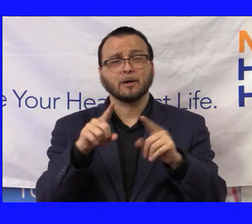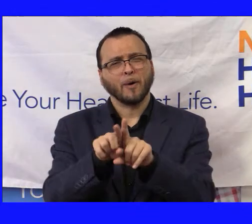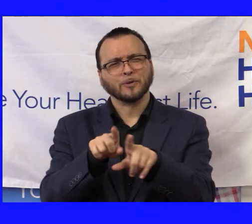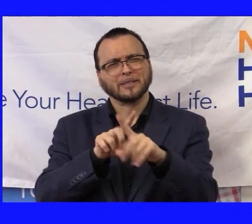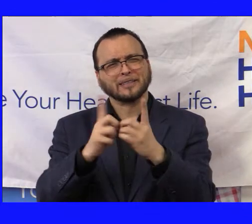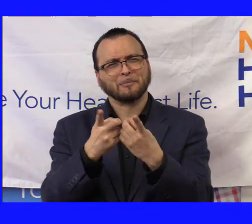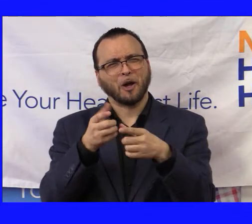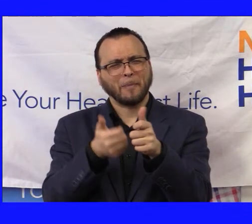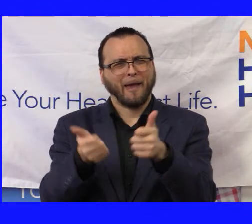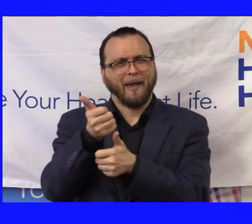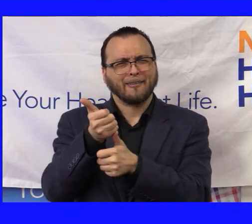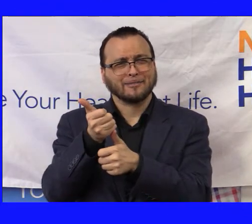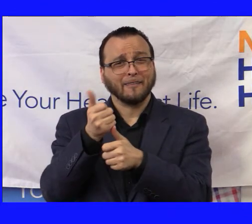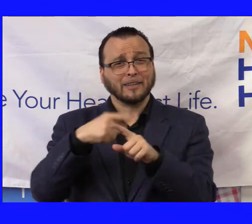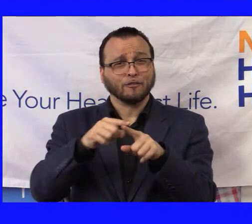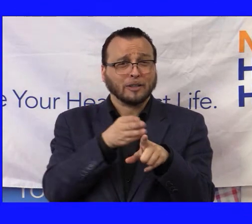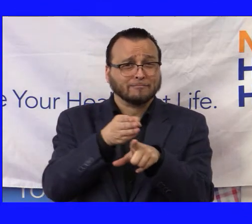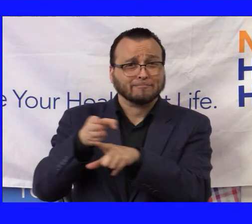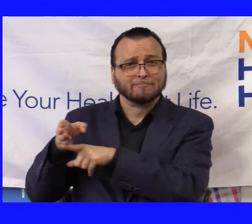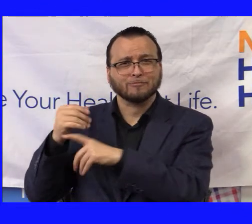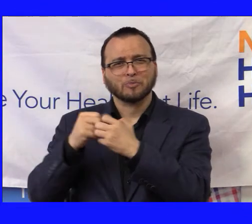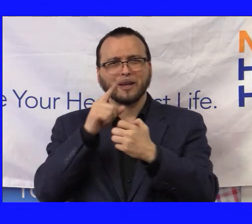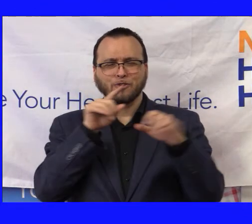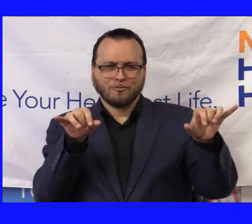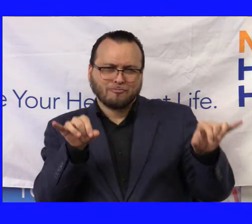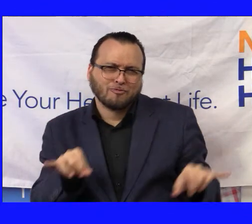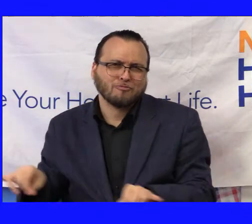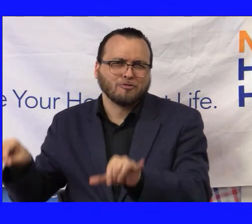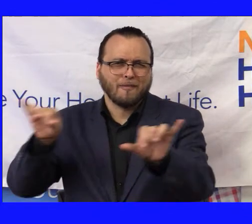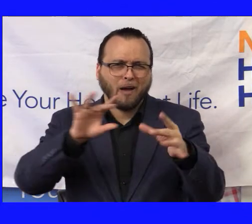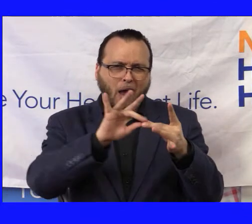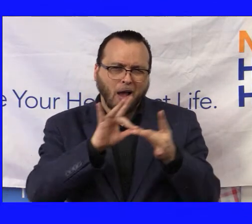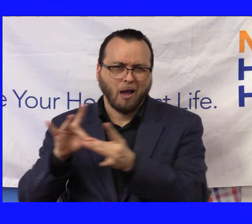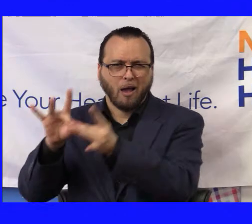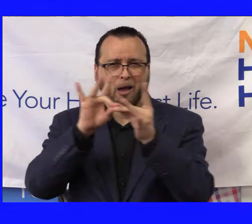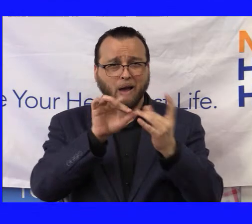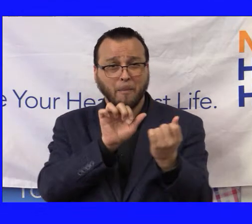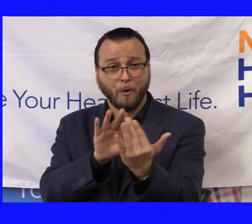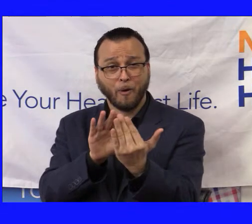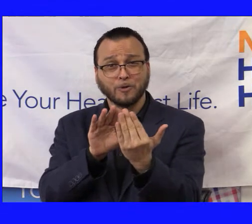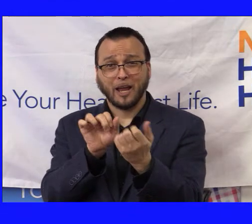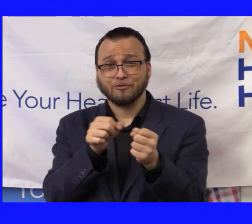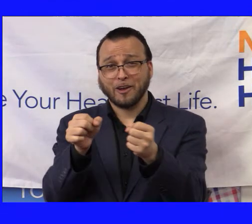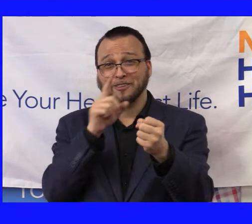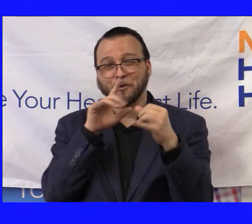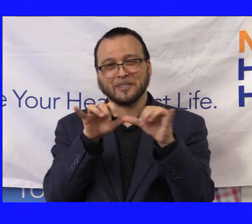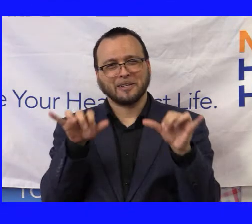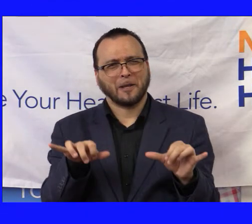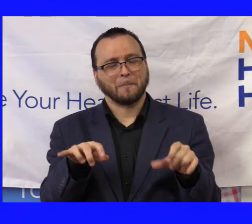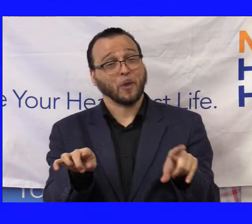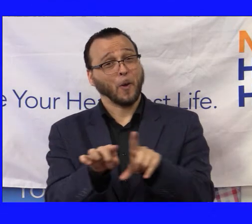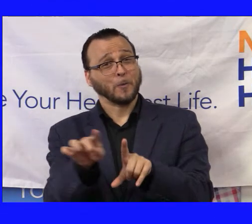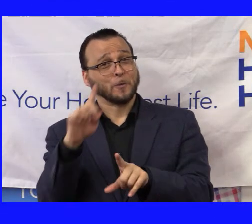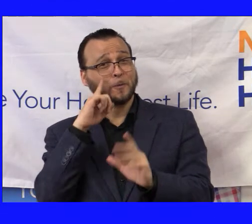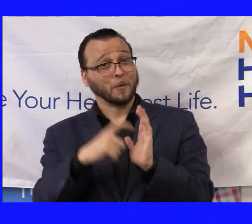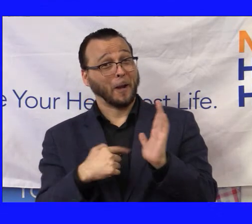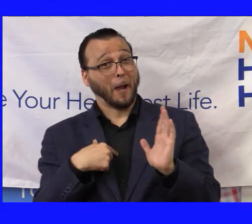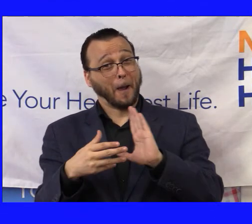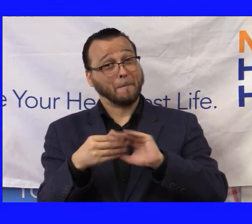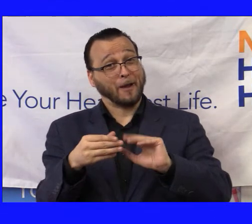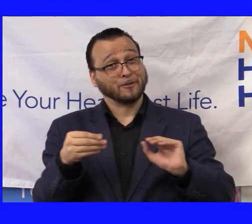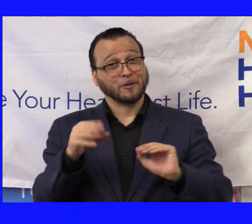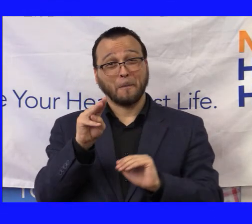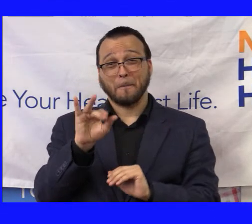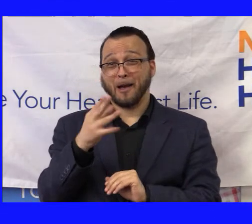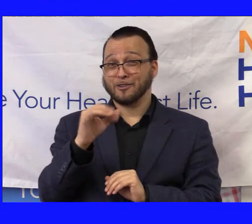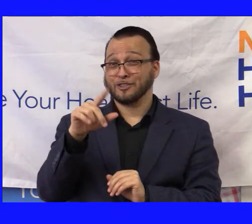and disciplines, so that we make sure that we have a unified and uniform approach and strategy for the system. In addition, you heard me mention the core